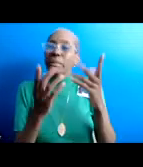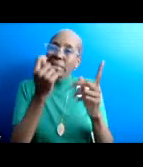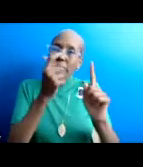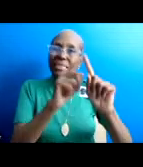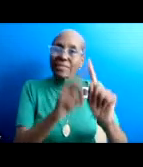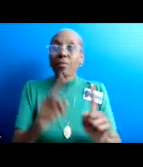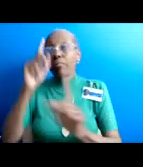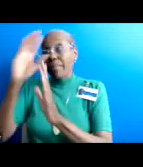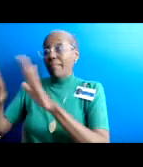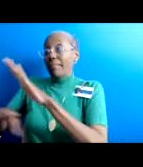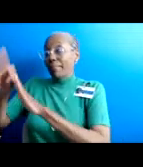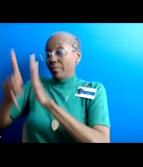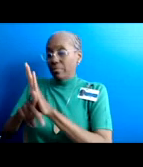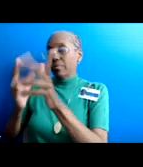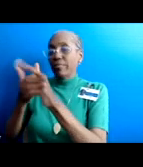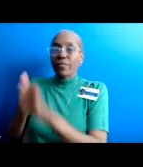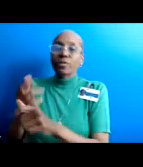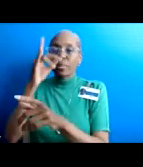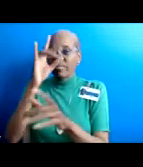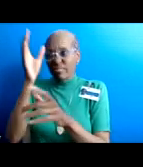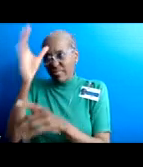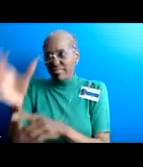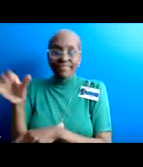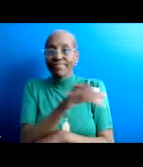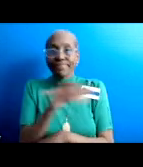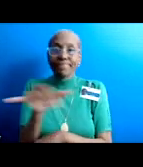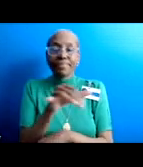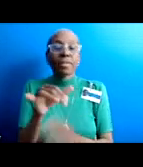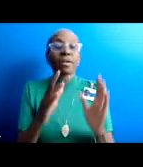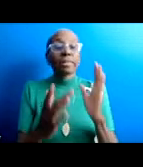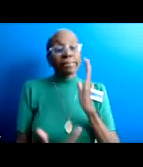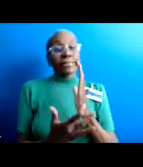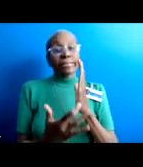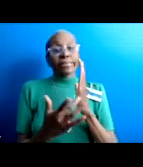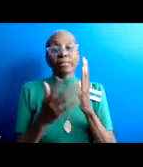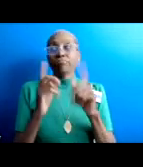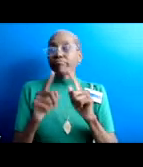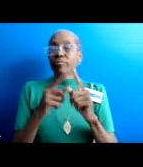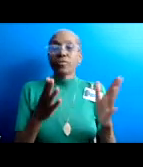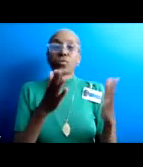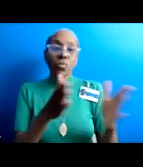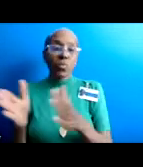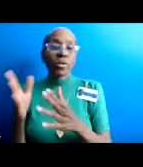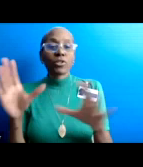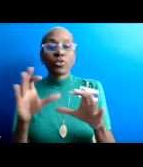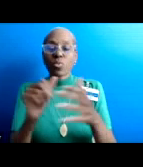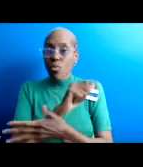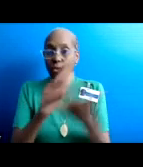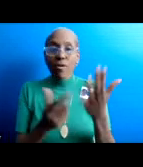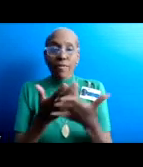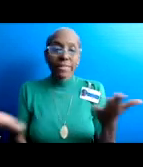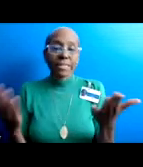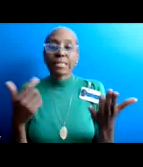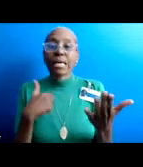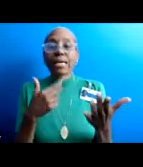these, but the principles remain the same. Speaking of techniques, there is more than one way to do all of these things. I